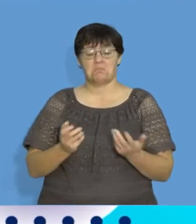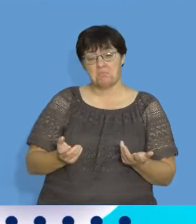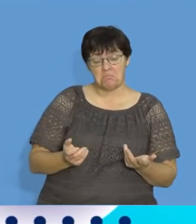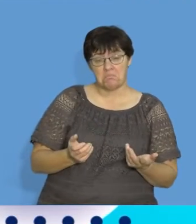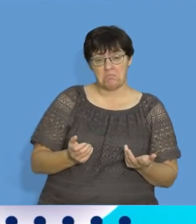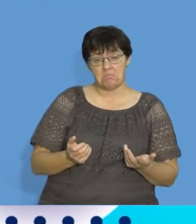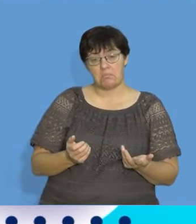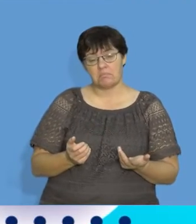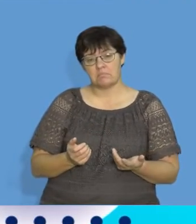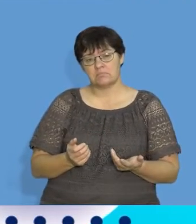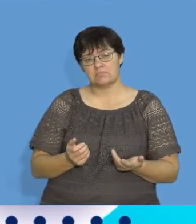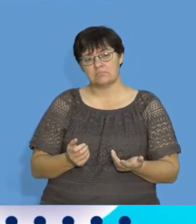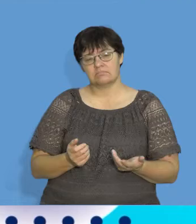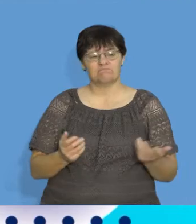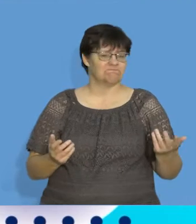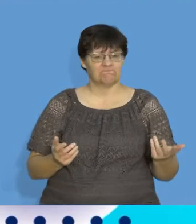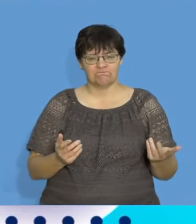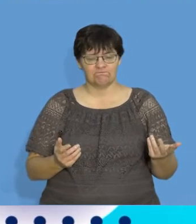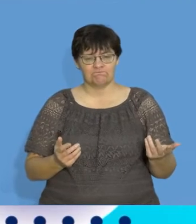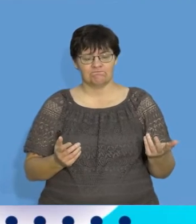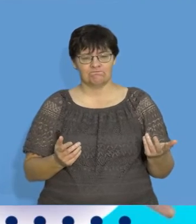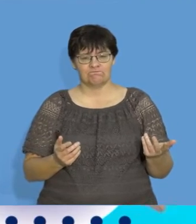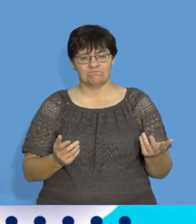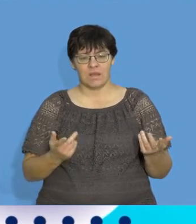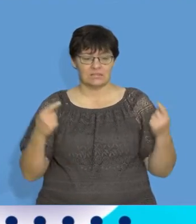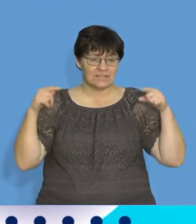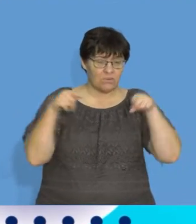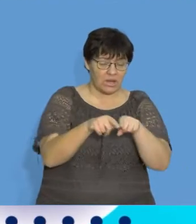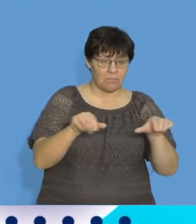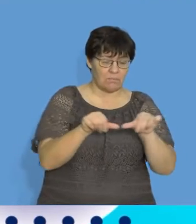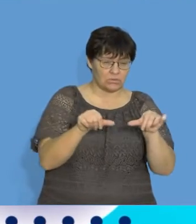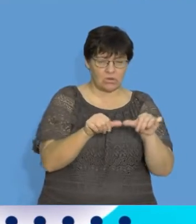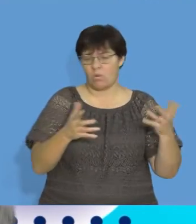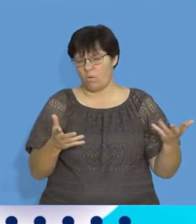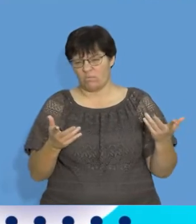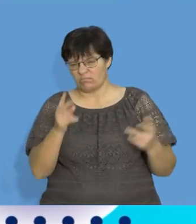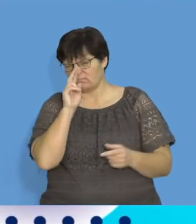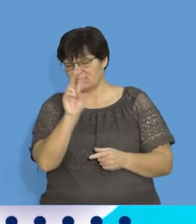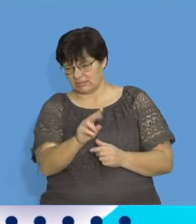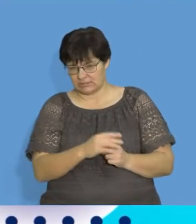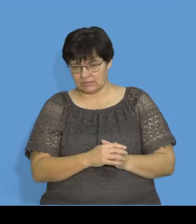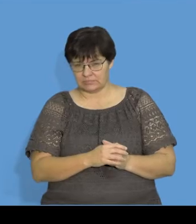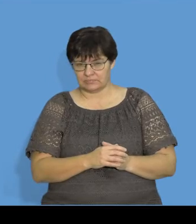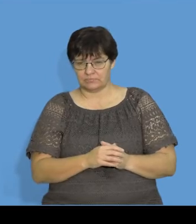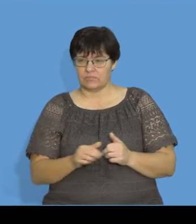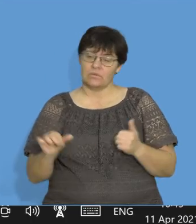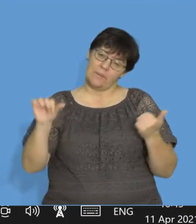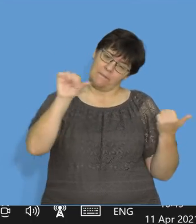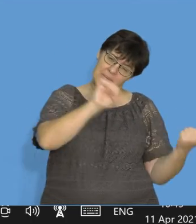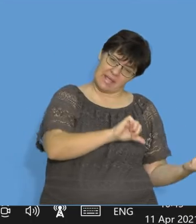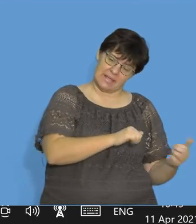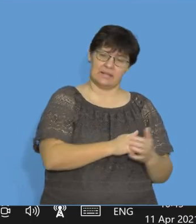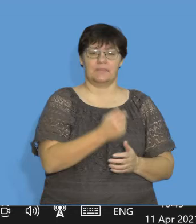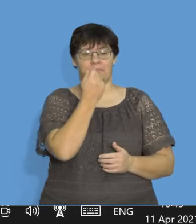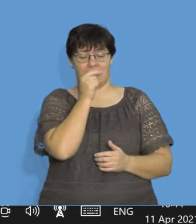something that's a little bit more, whether they're directly proportional or that sort of thing. So we're going to go back to our